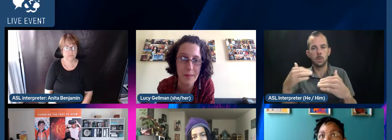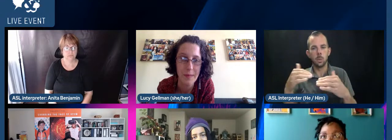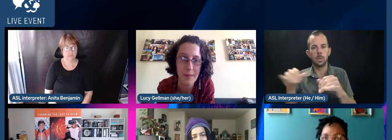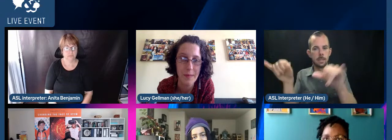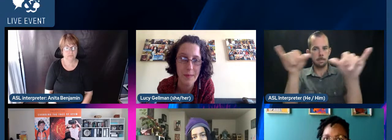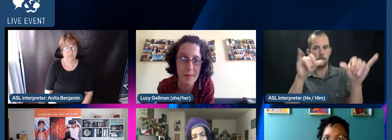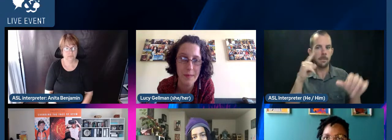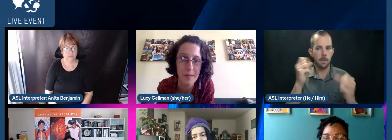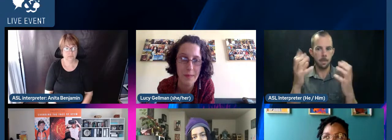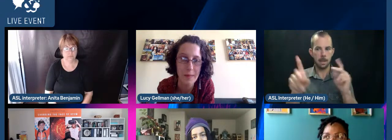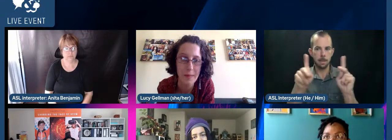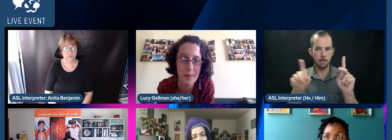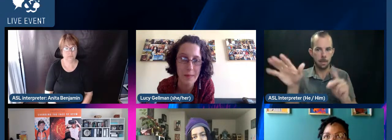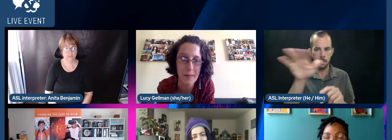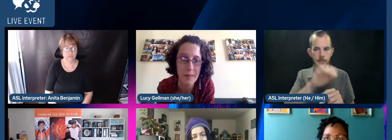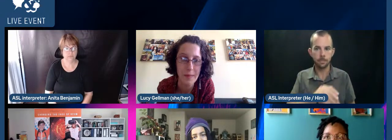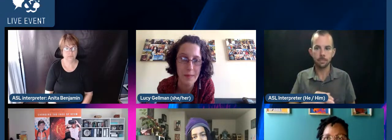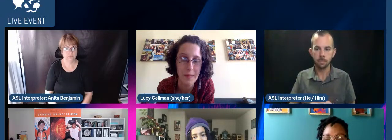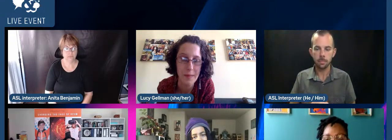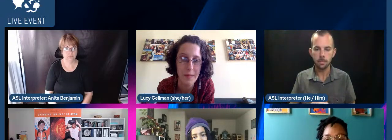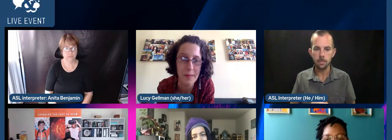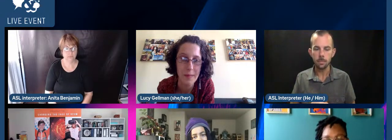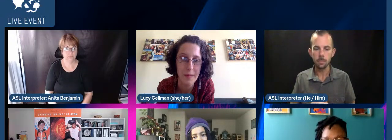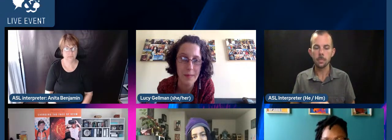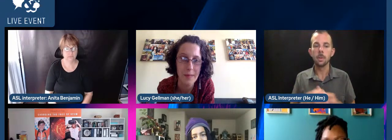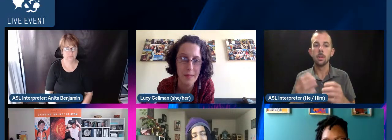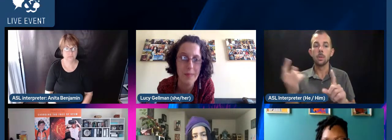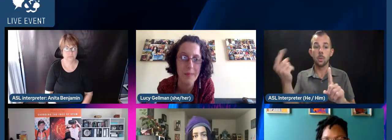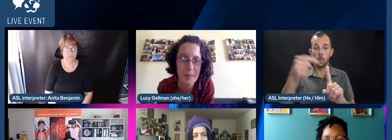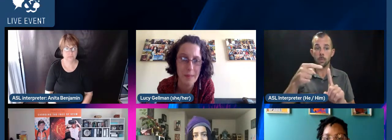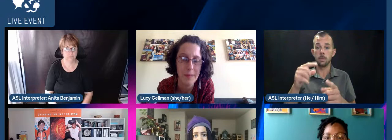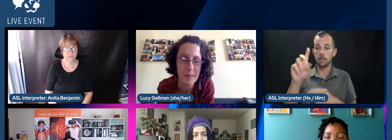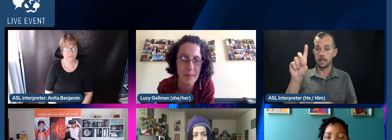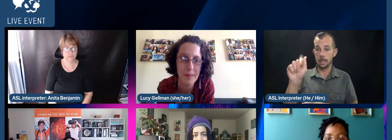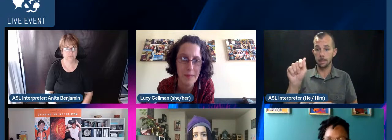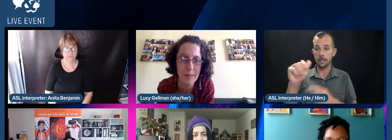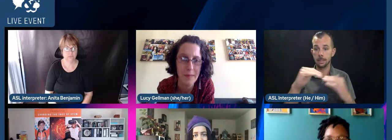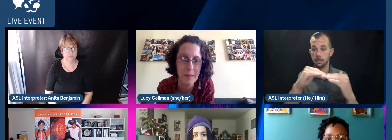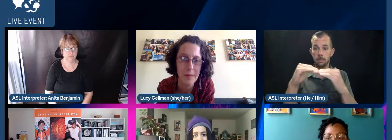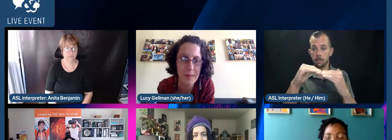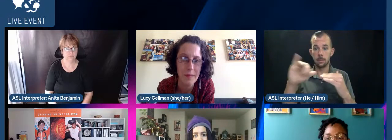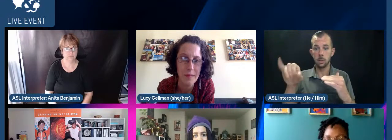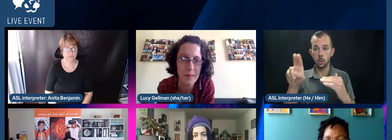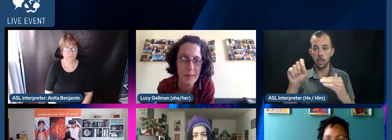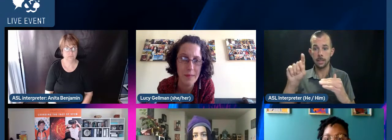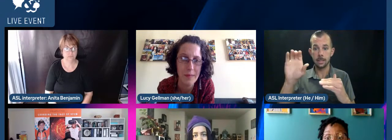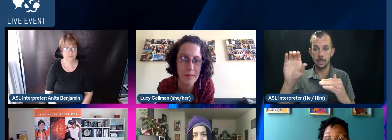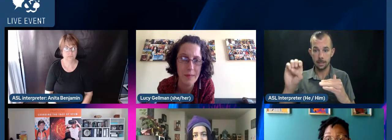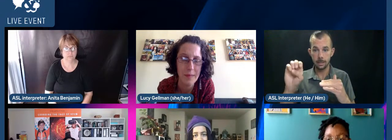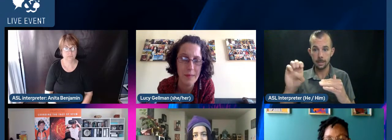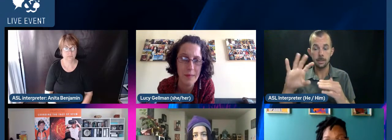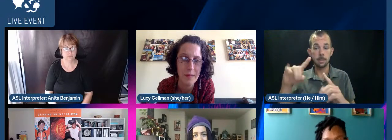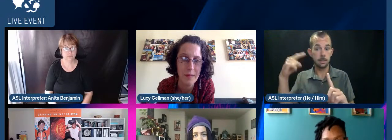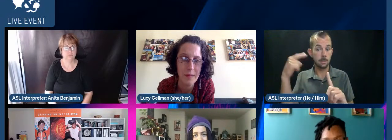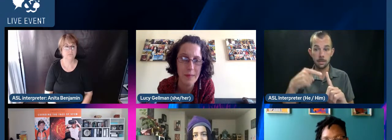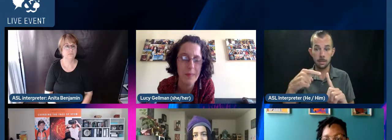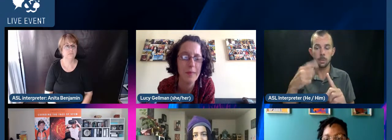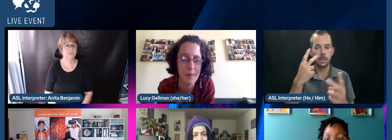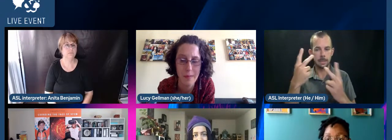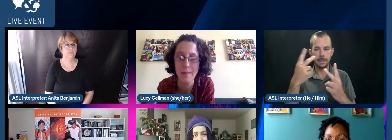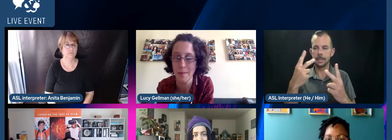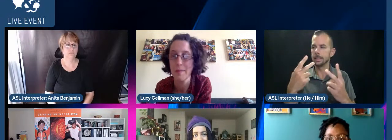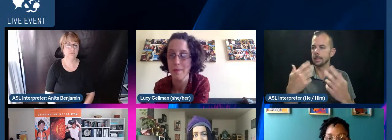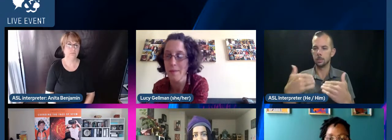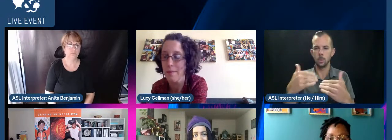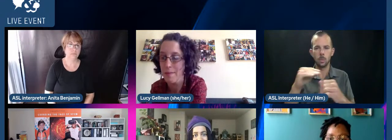what happened, you know, thinking about disability justice specifically, and how we can see that it's becoming very watered down in the